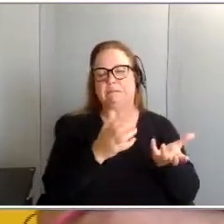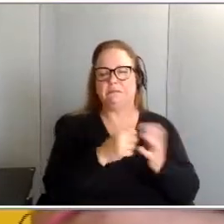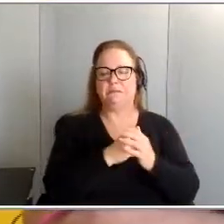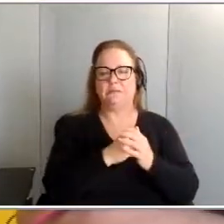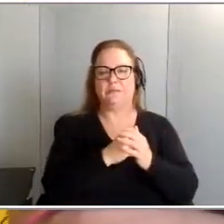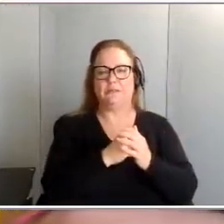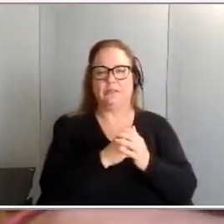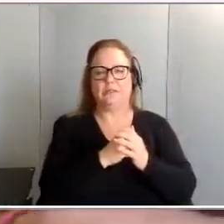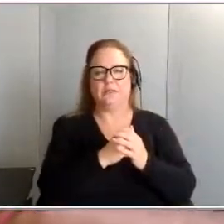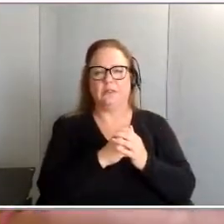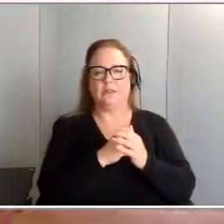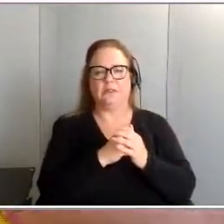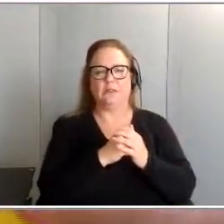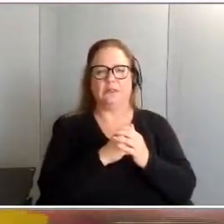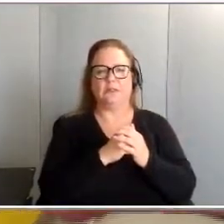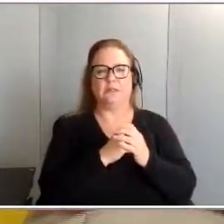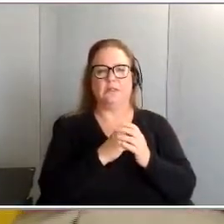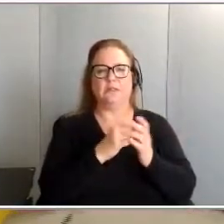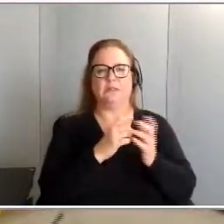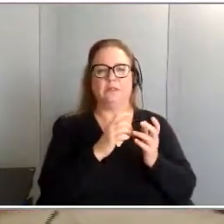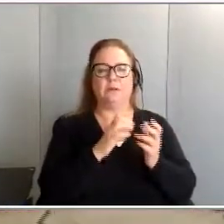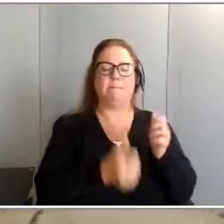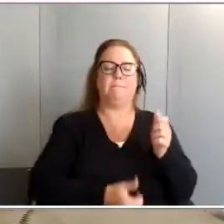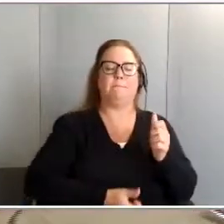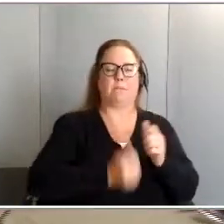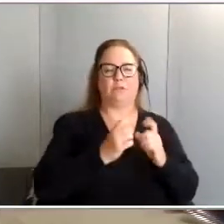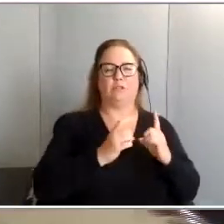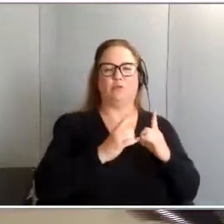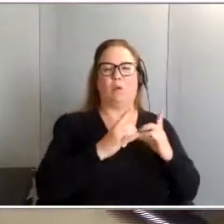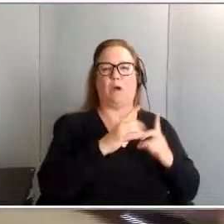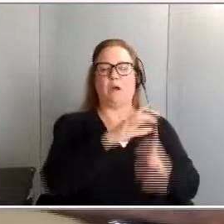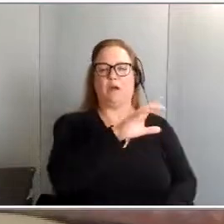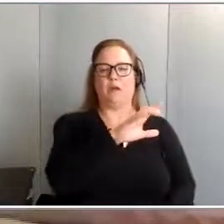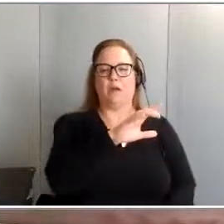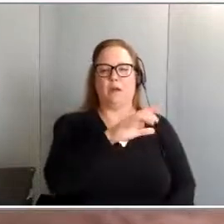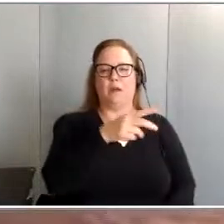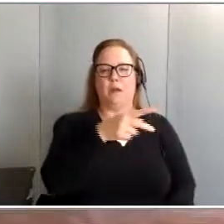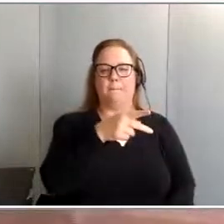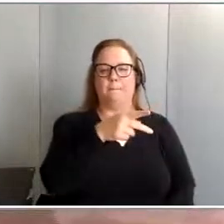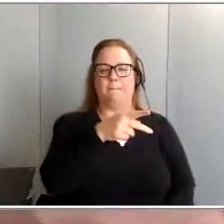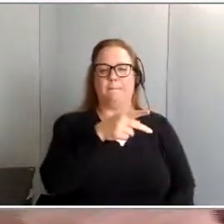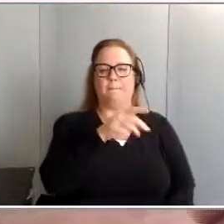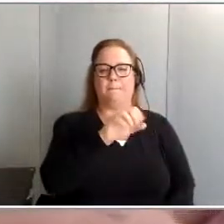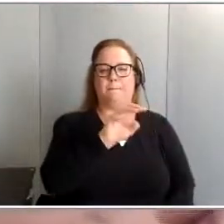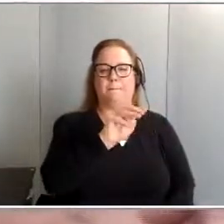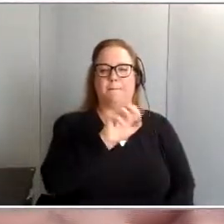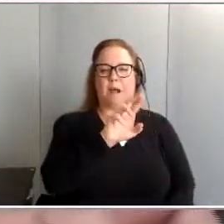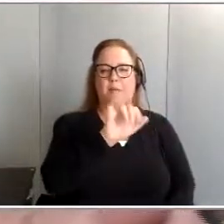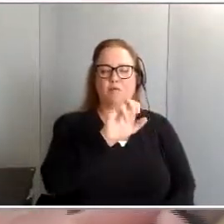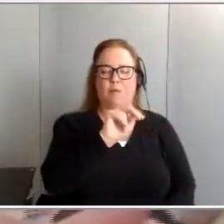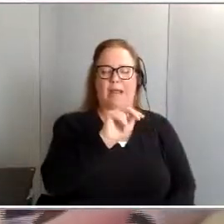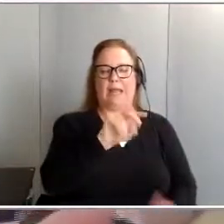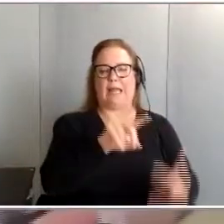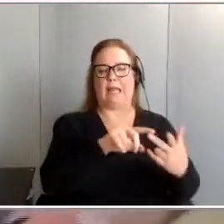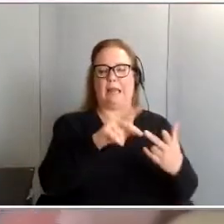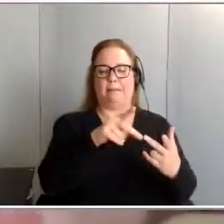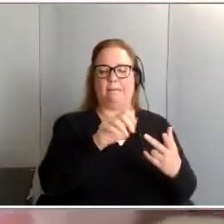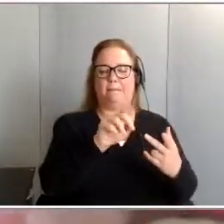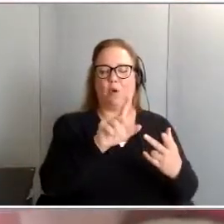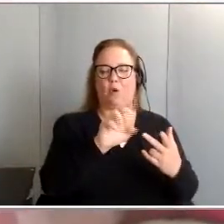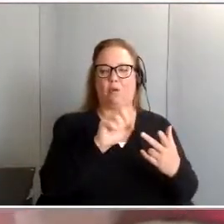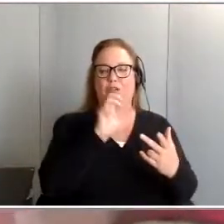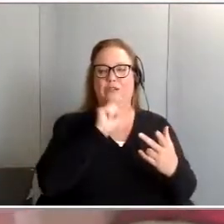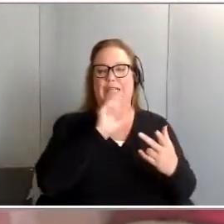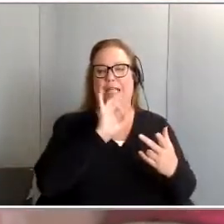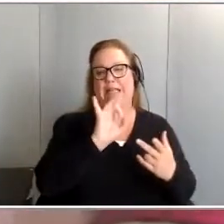majority part Chihuahua, and then Toy Poodle and Pomeranian. She's 8 years old, and she weighs